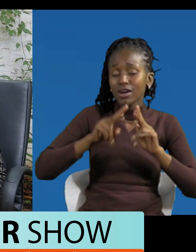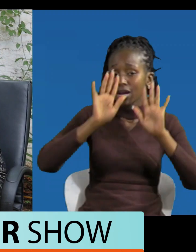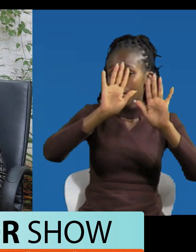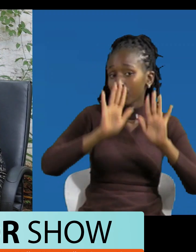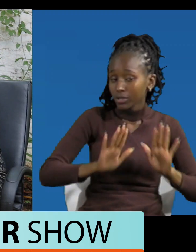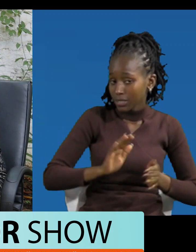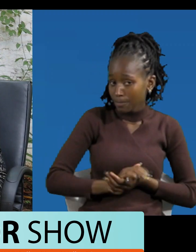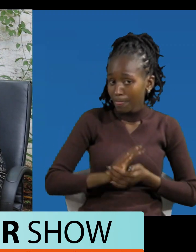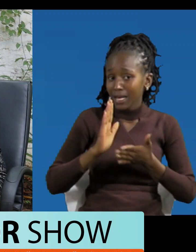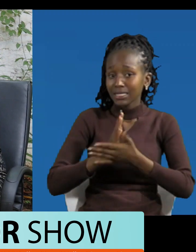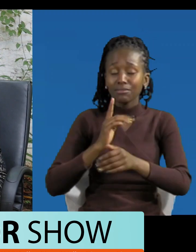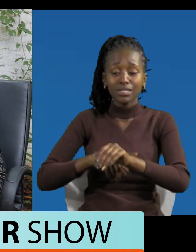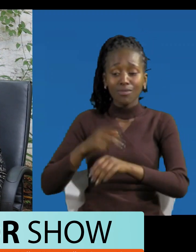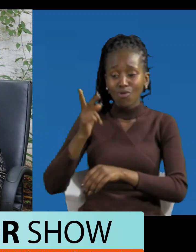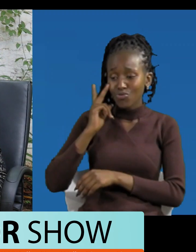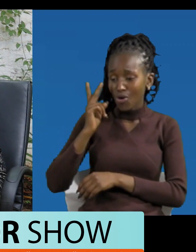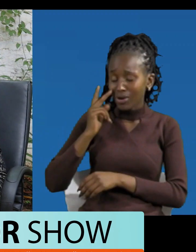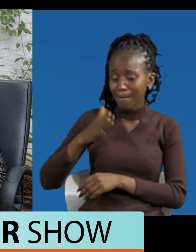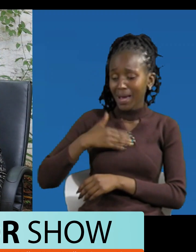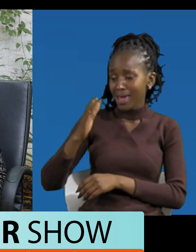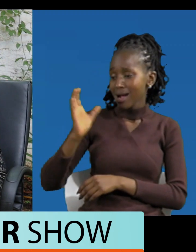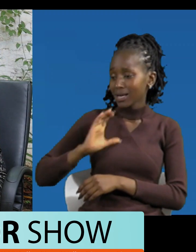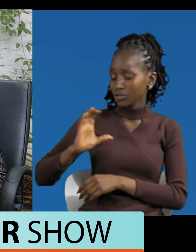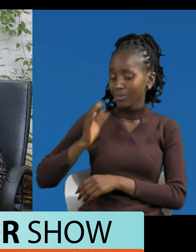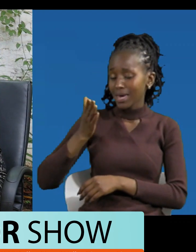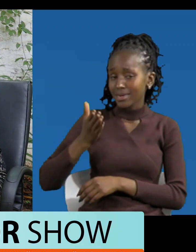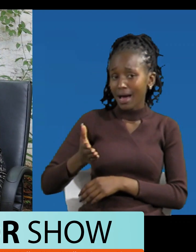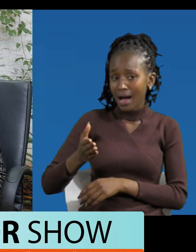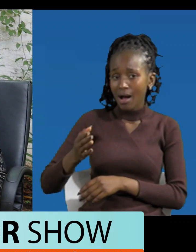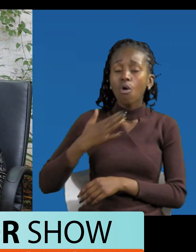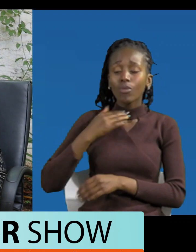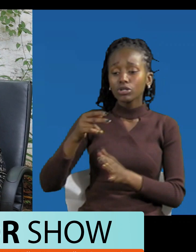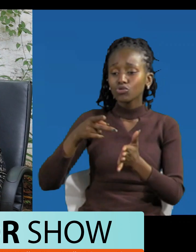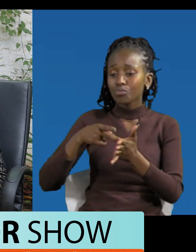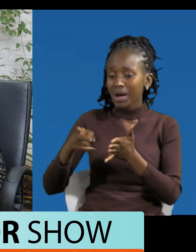cannot afford those things. And then you will also get